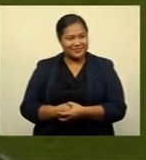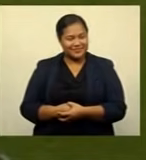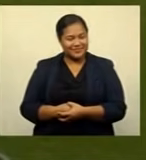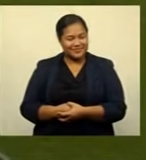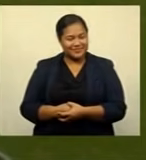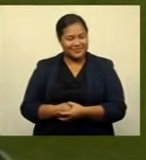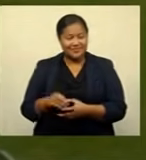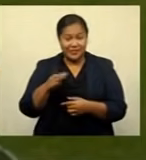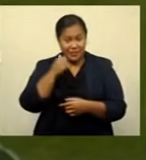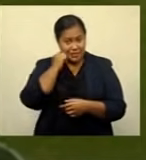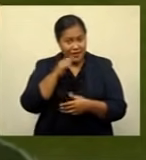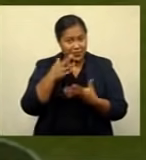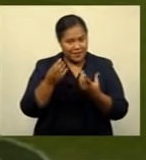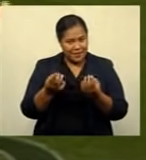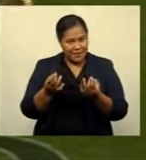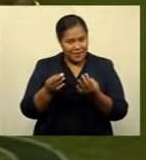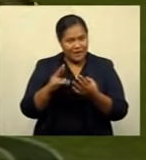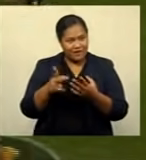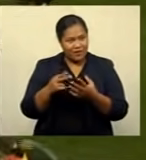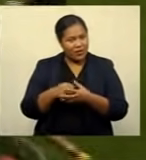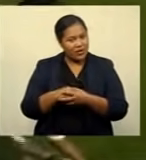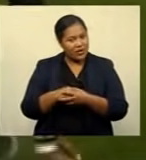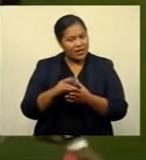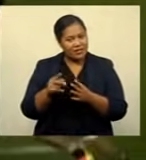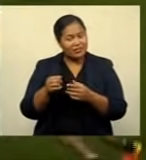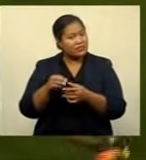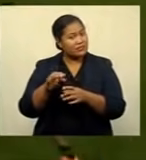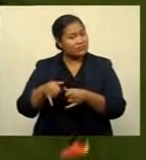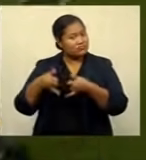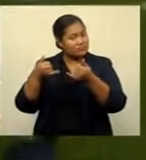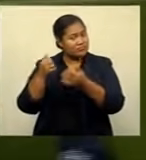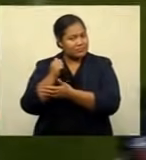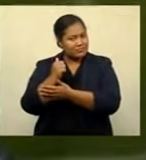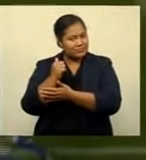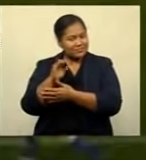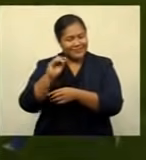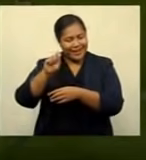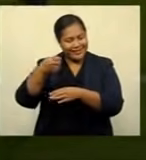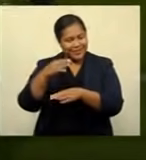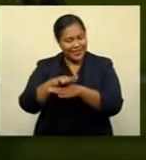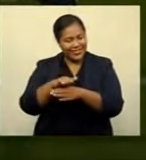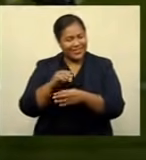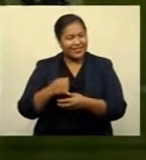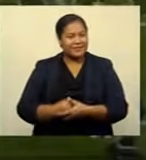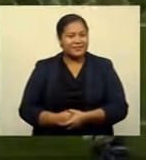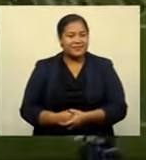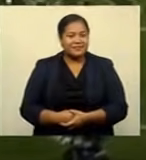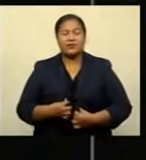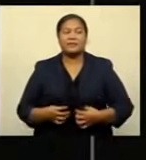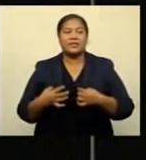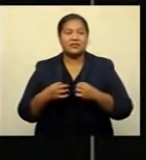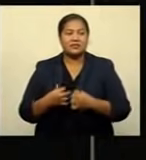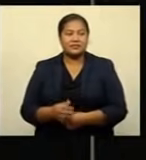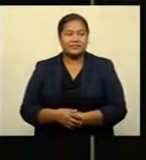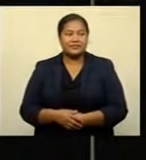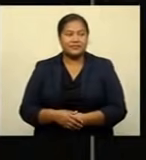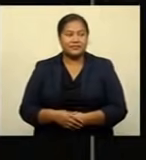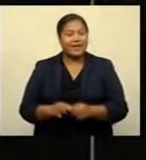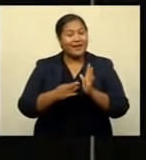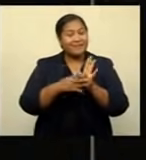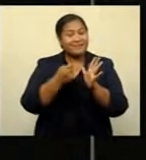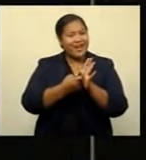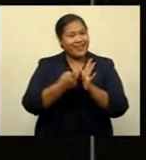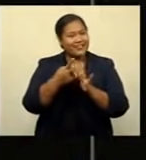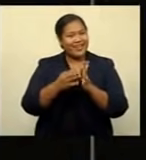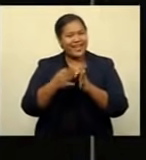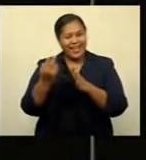the All Blacks will now prepare for the Bledisloe and Rugby Championship next month. Aquila Dhama, FBC Sports. Marika